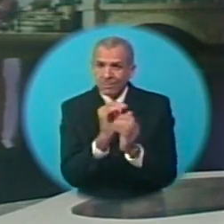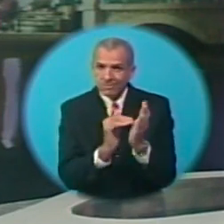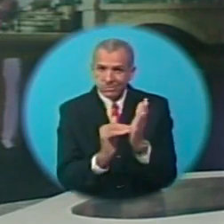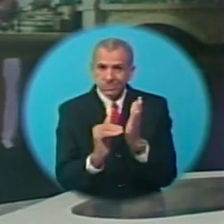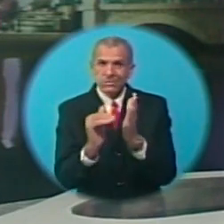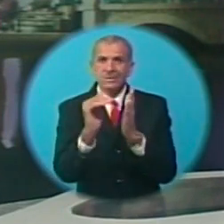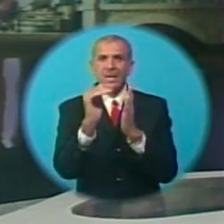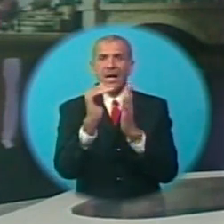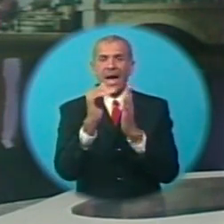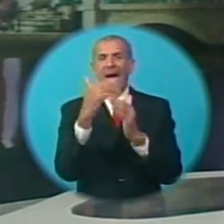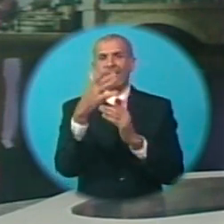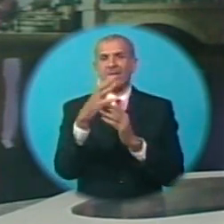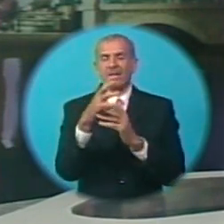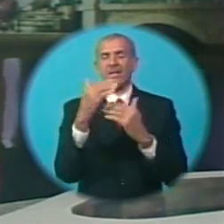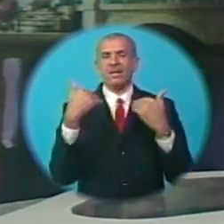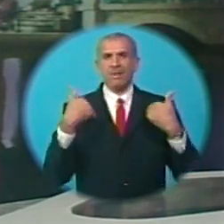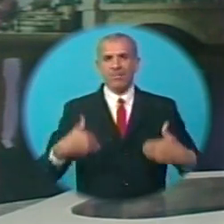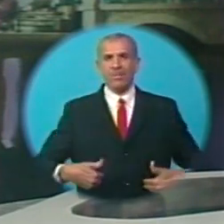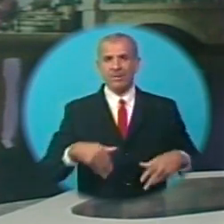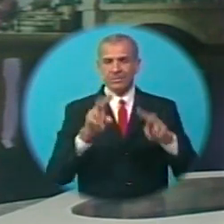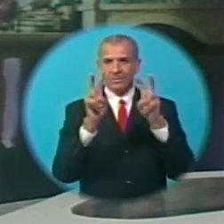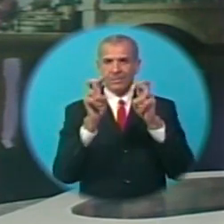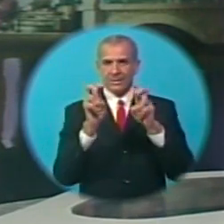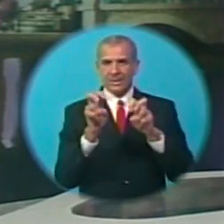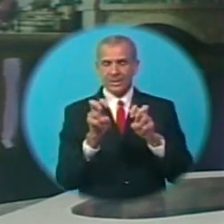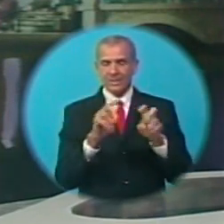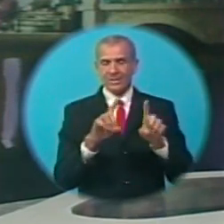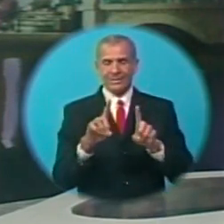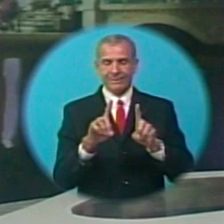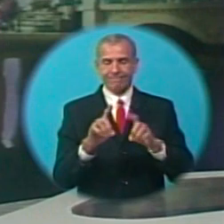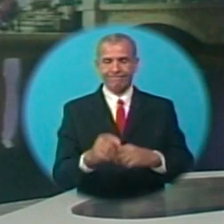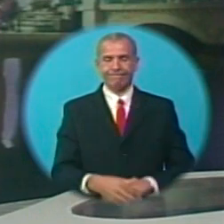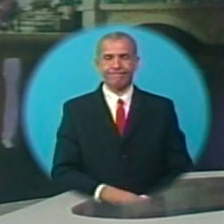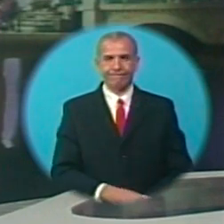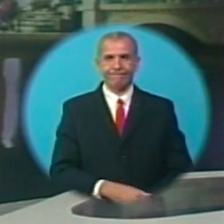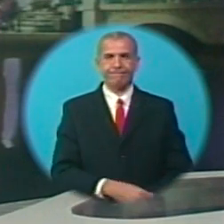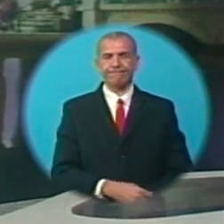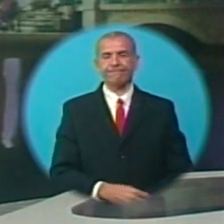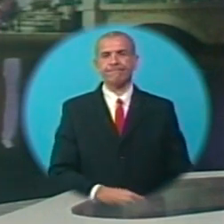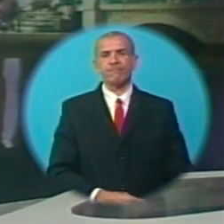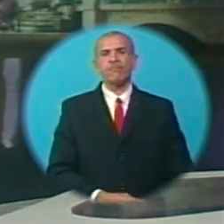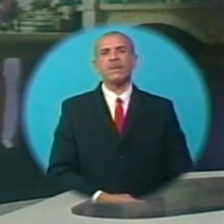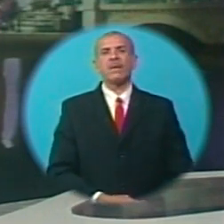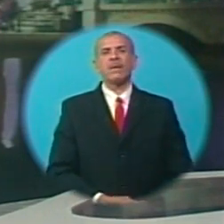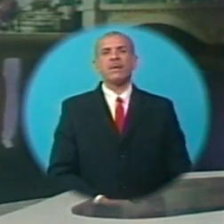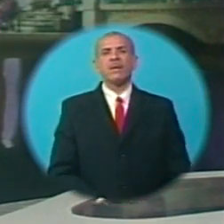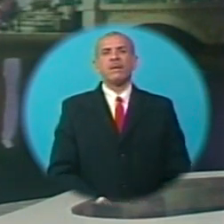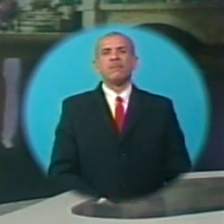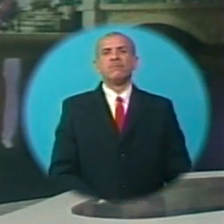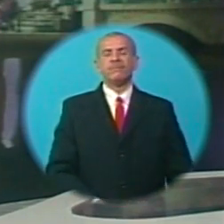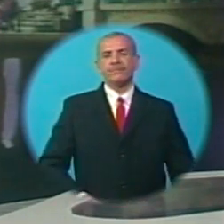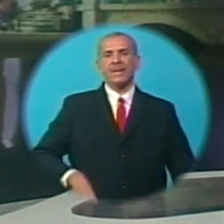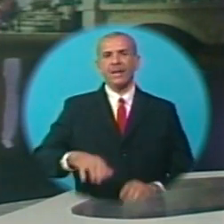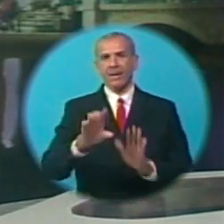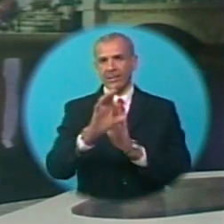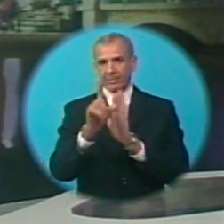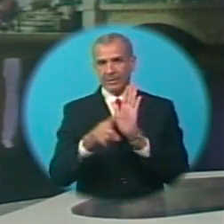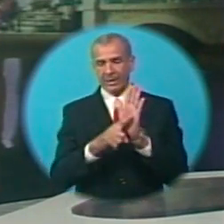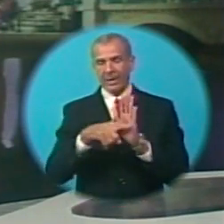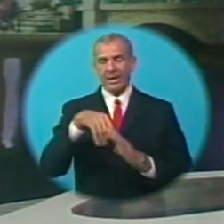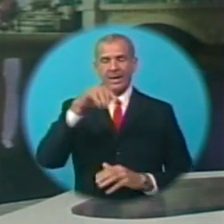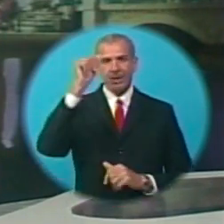upgraded after an autopsy is conducted on Trotman. Well, Attorney General Adriel Brathwaite says